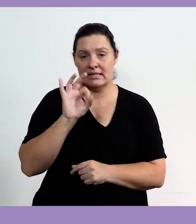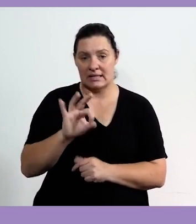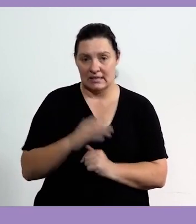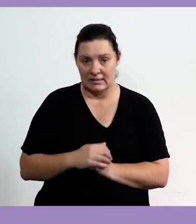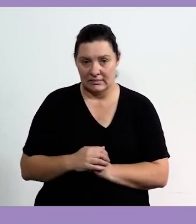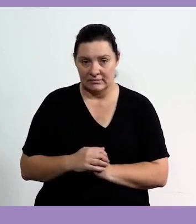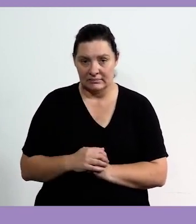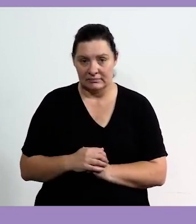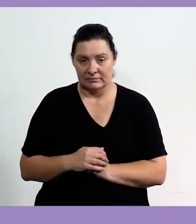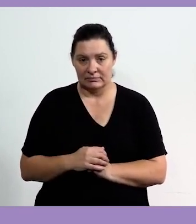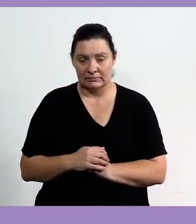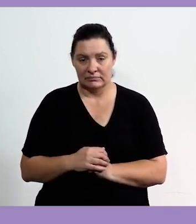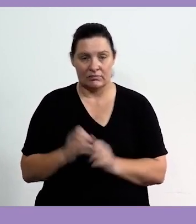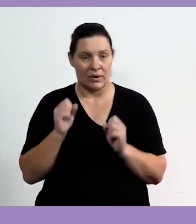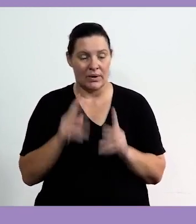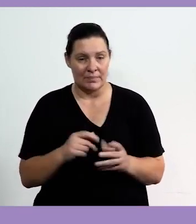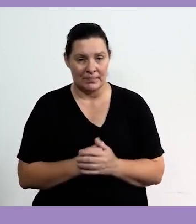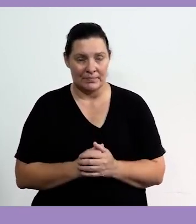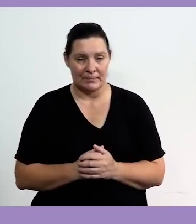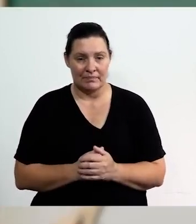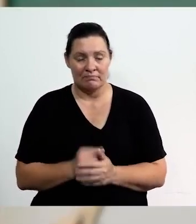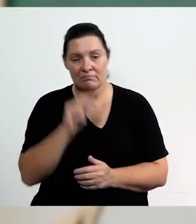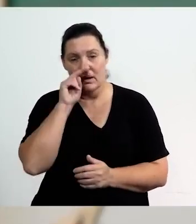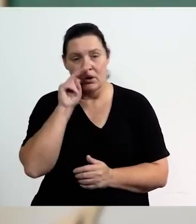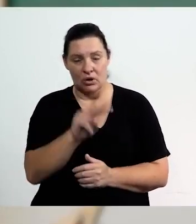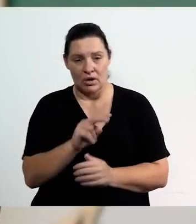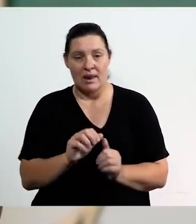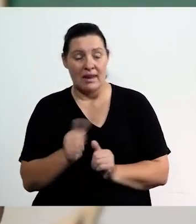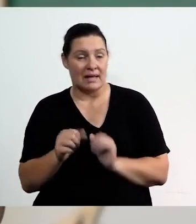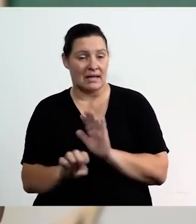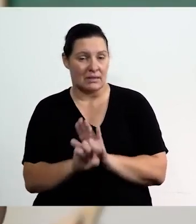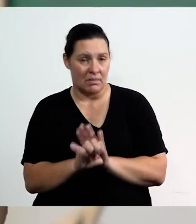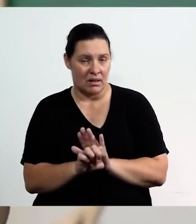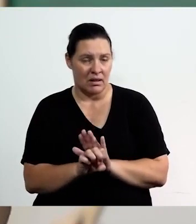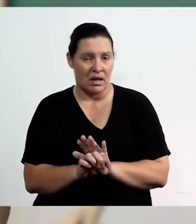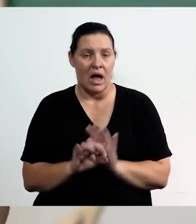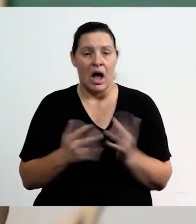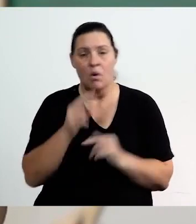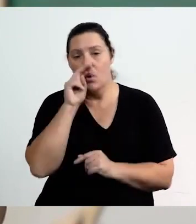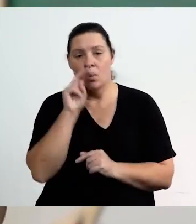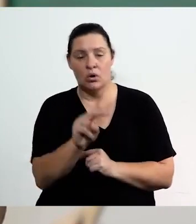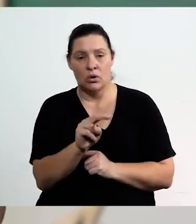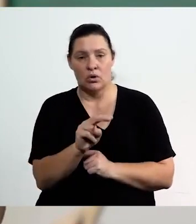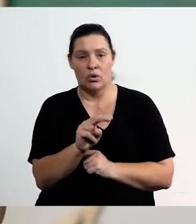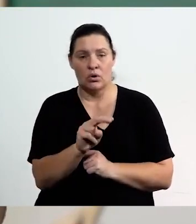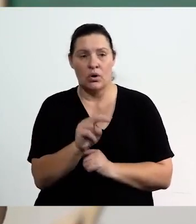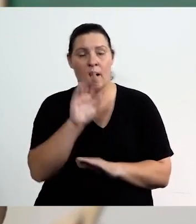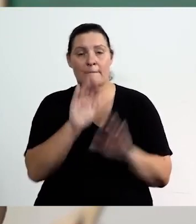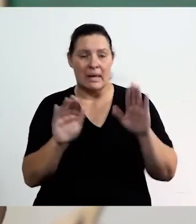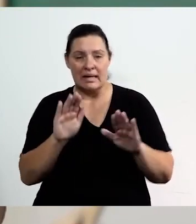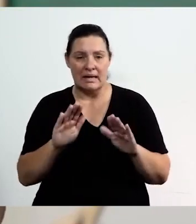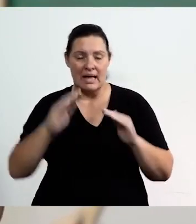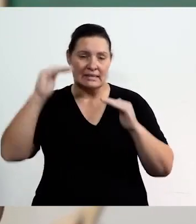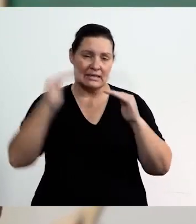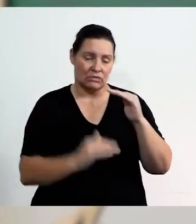us 73. Okay, let's look at in the next example where we are going to be looking at